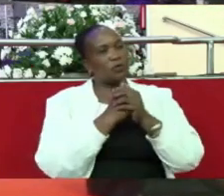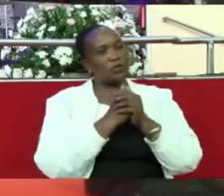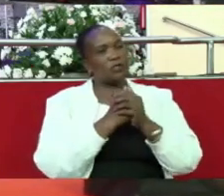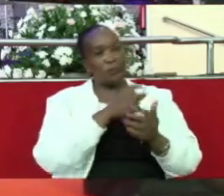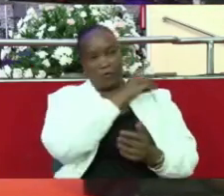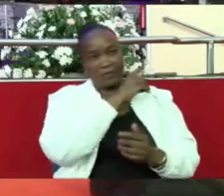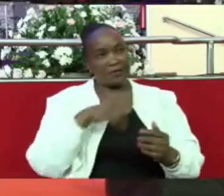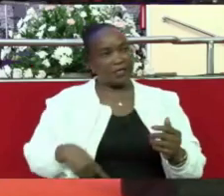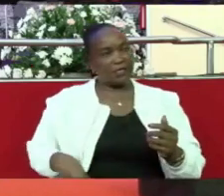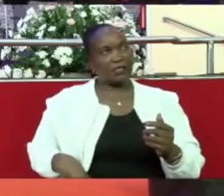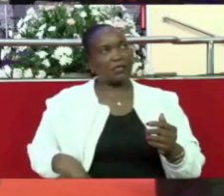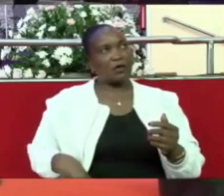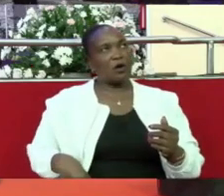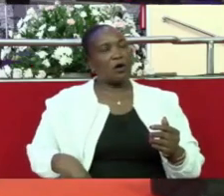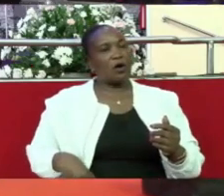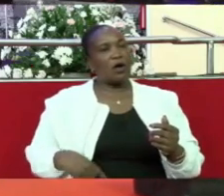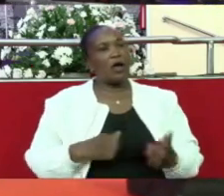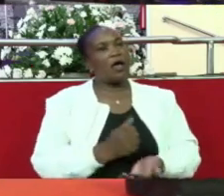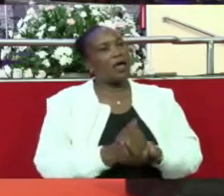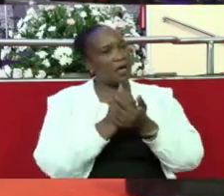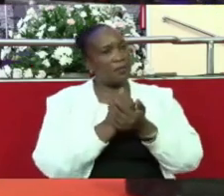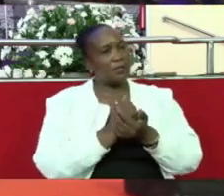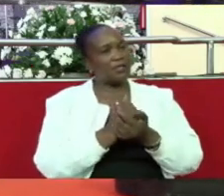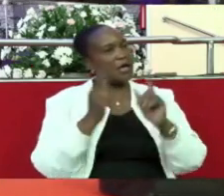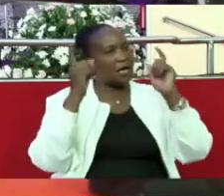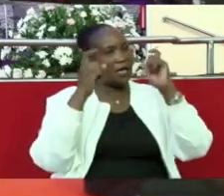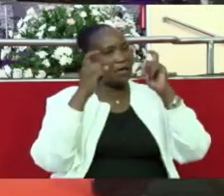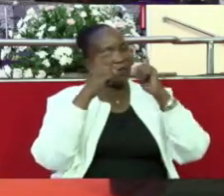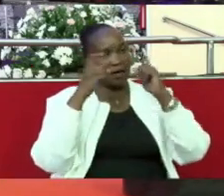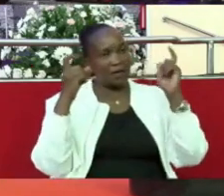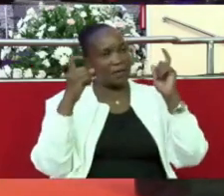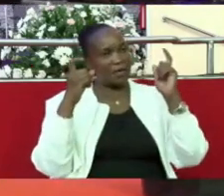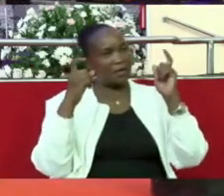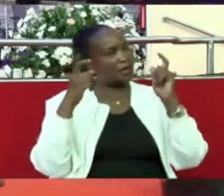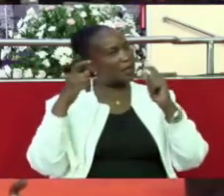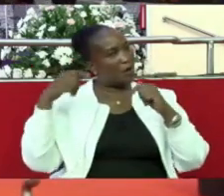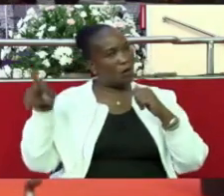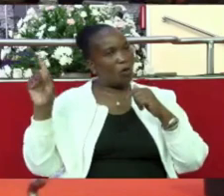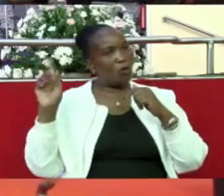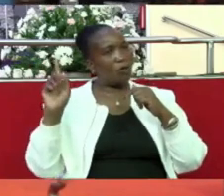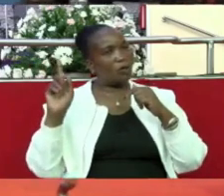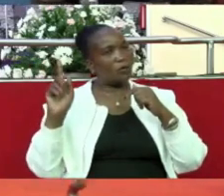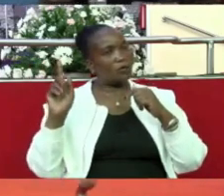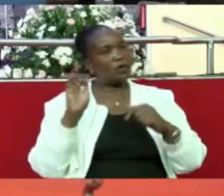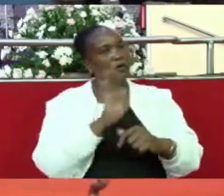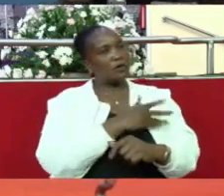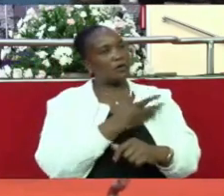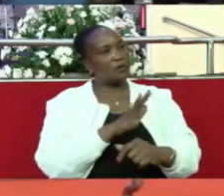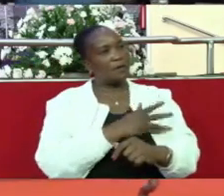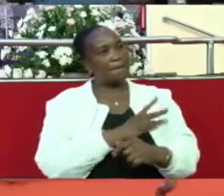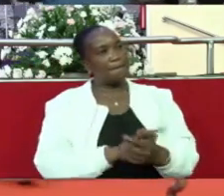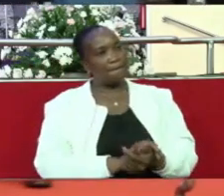the enemy to get out of him. Ilikuwa inafanya adui anatoka kwake. There is an environment that we create through our speeches. Kuna hali